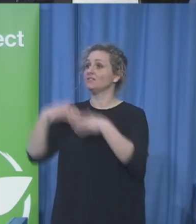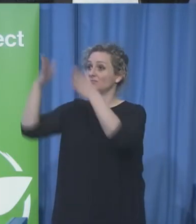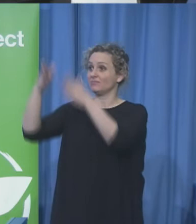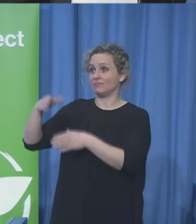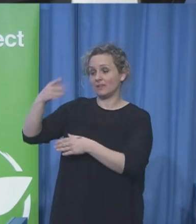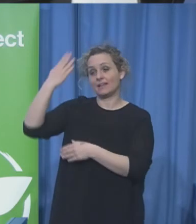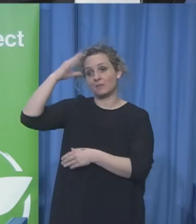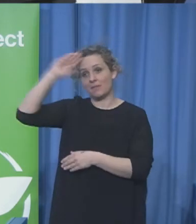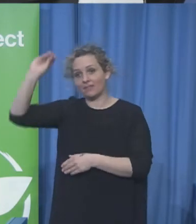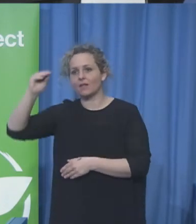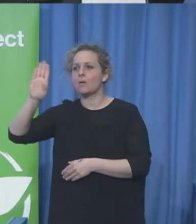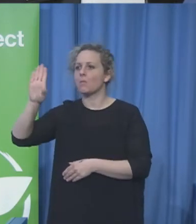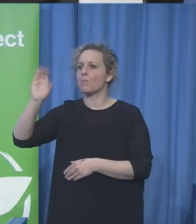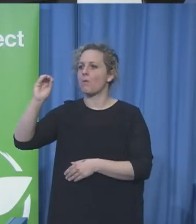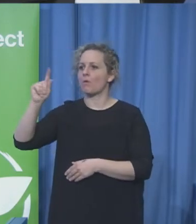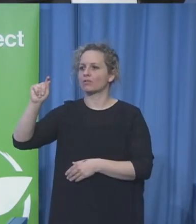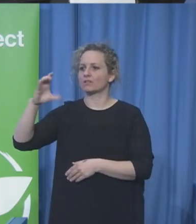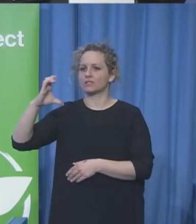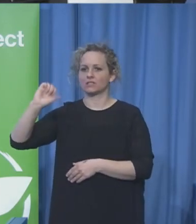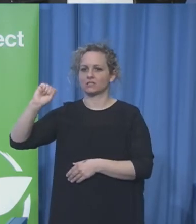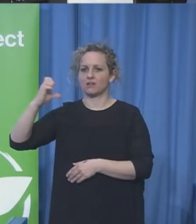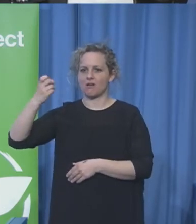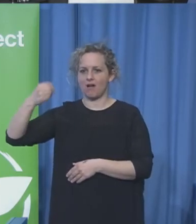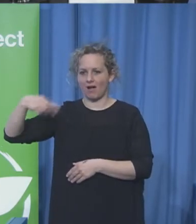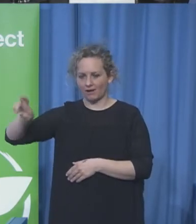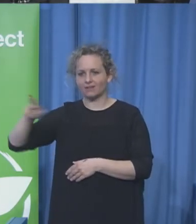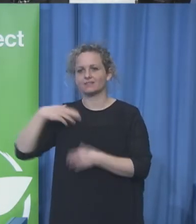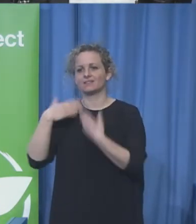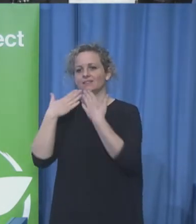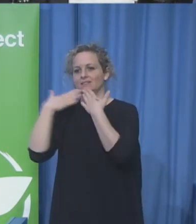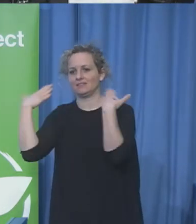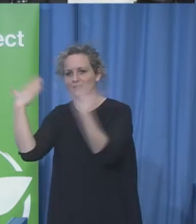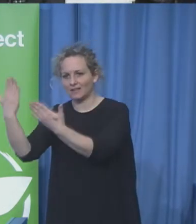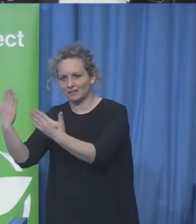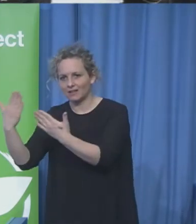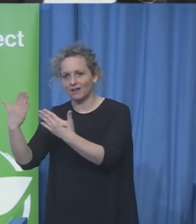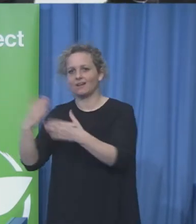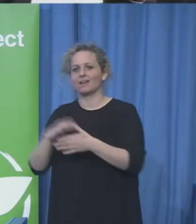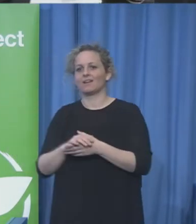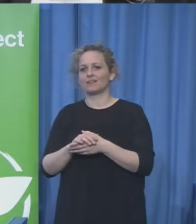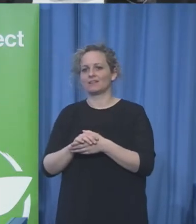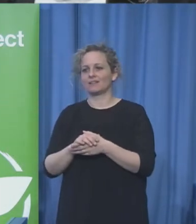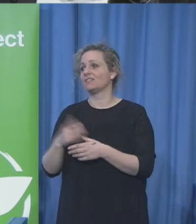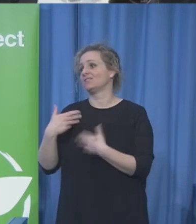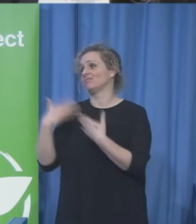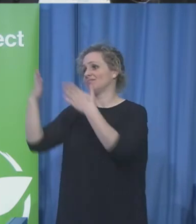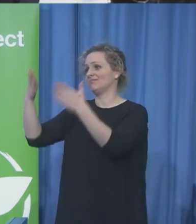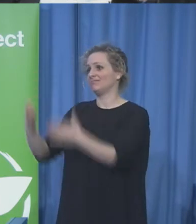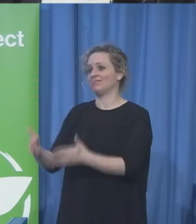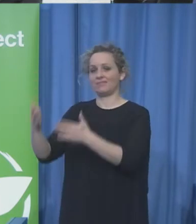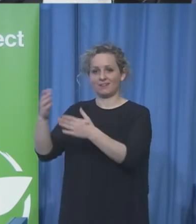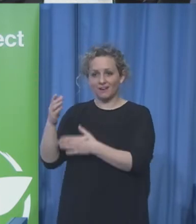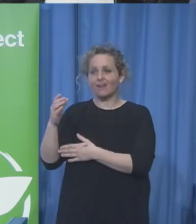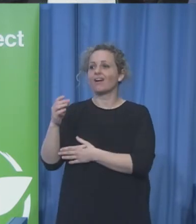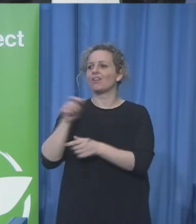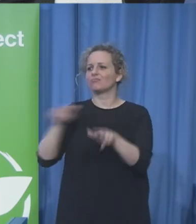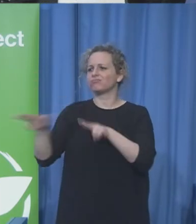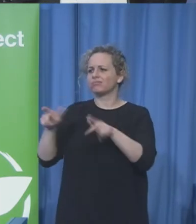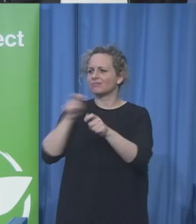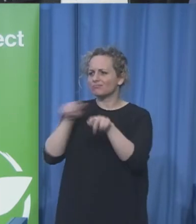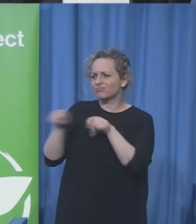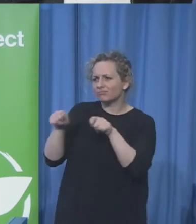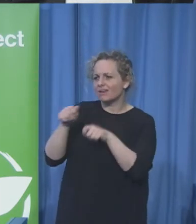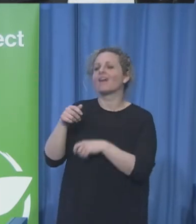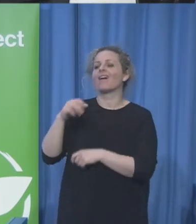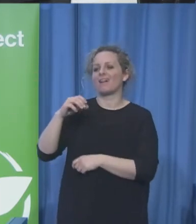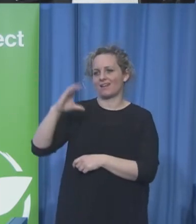only as a moderator of all our Zero Project conferences so far.